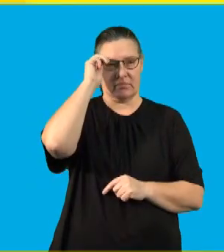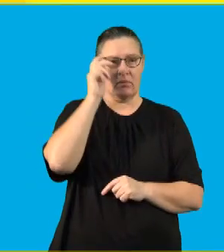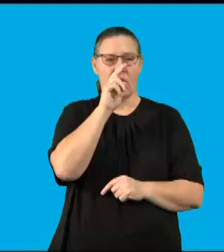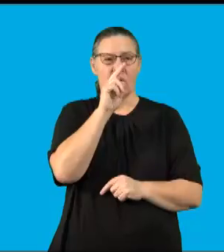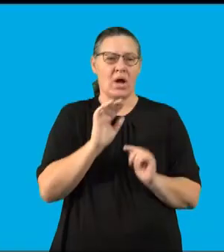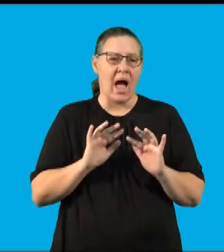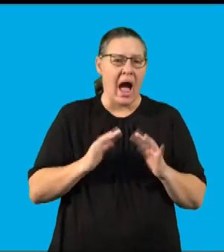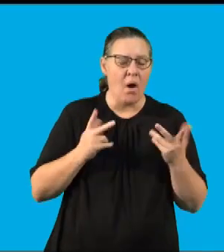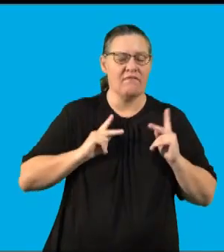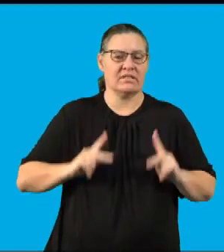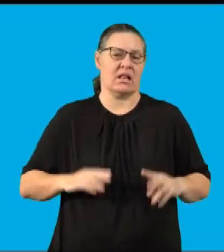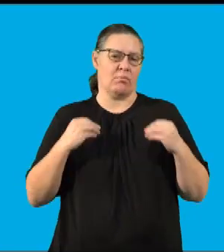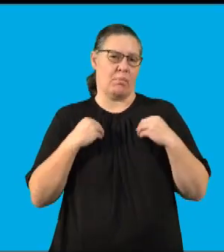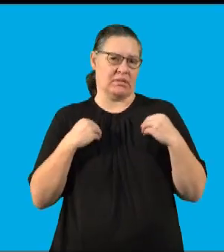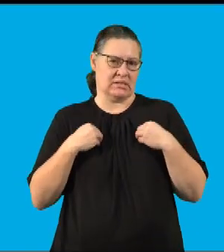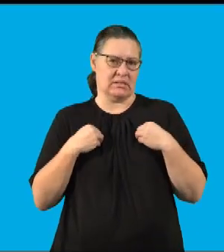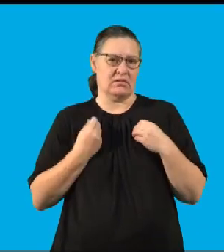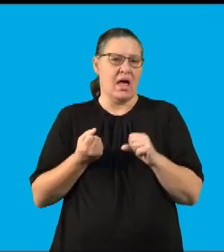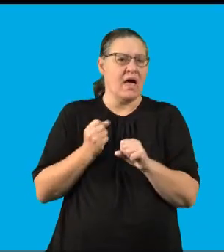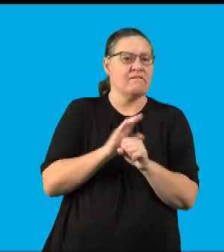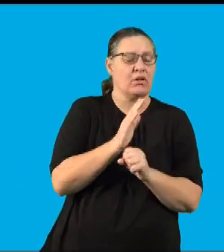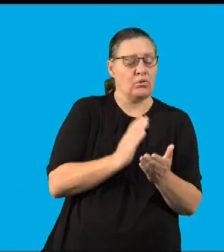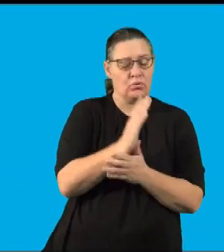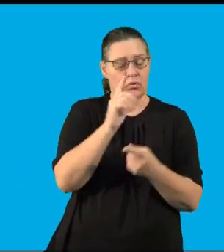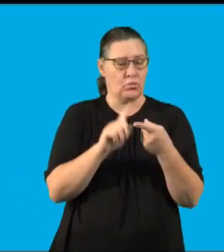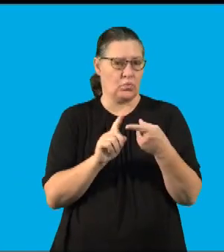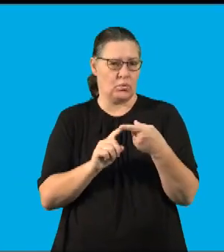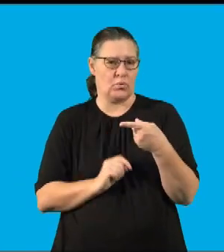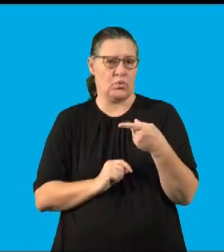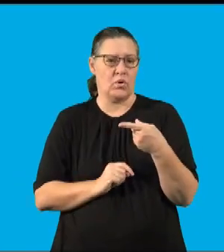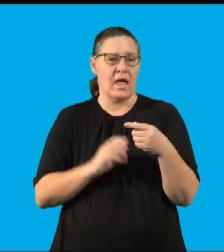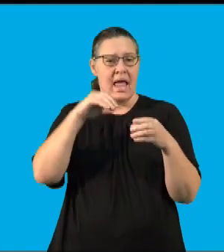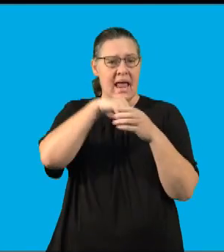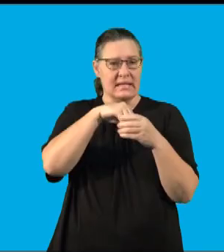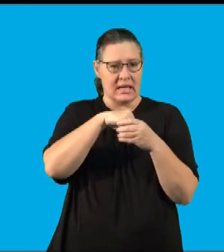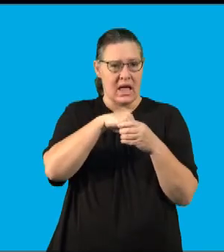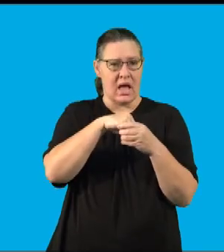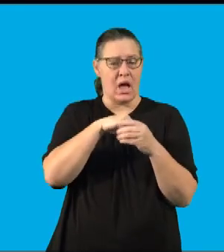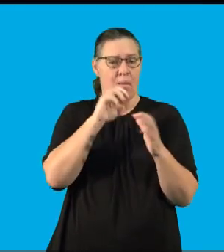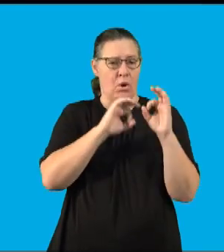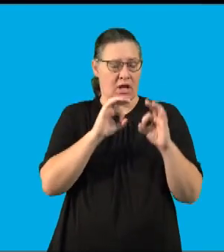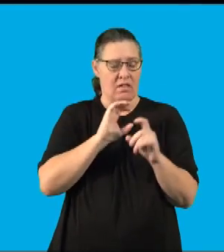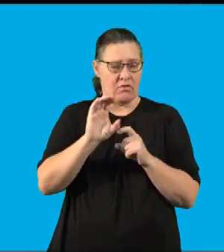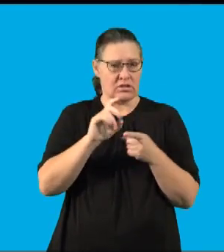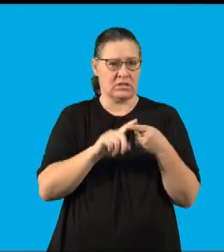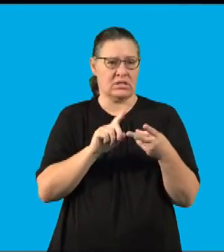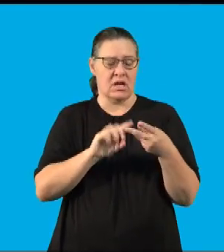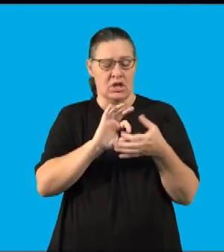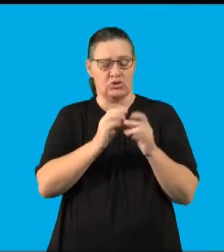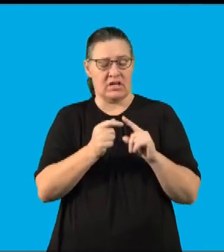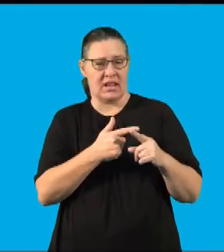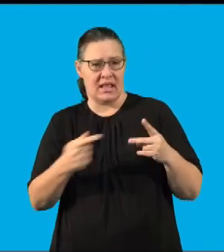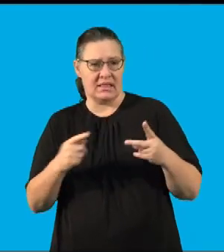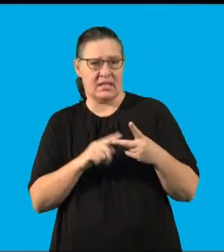We are going to be now looking at how physical properties are affected by, number one, the intermolecular forces, the chain